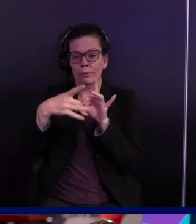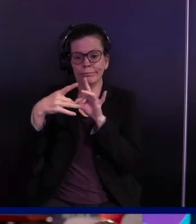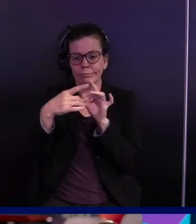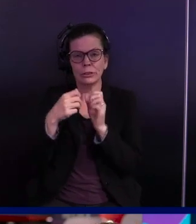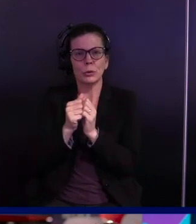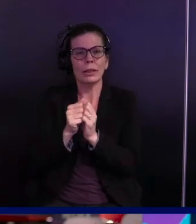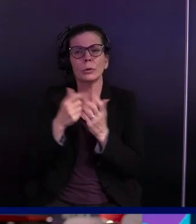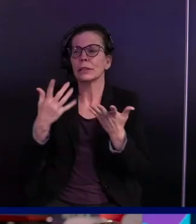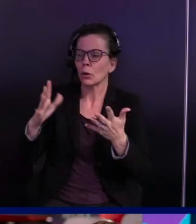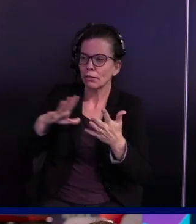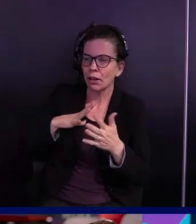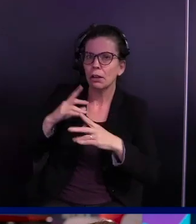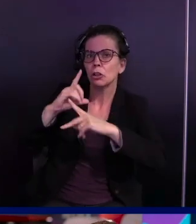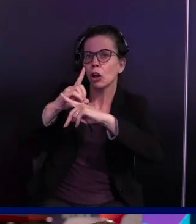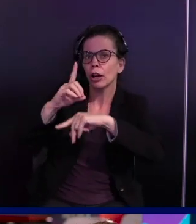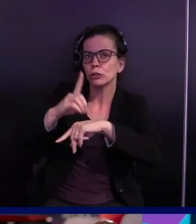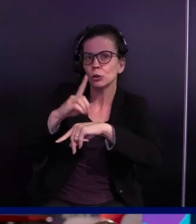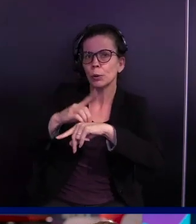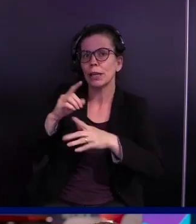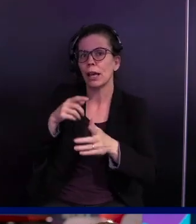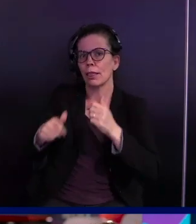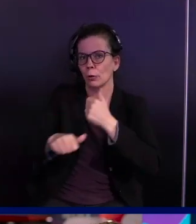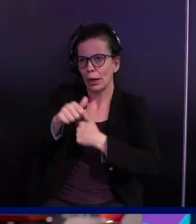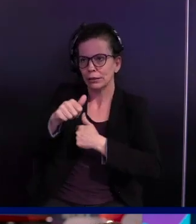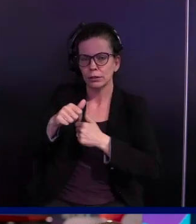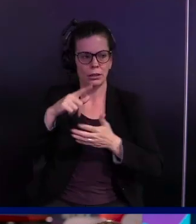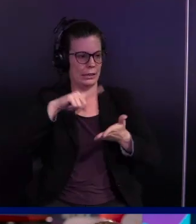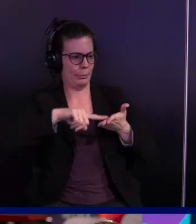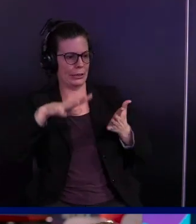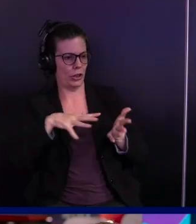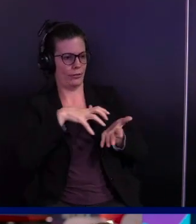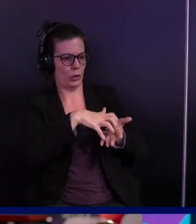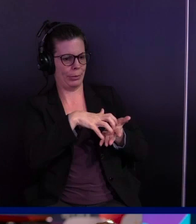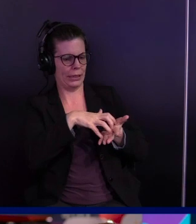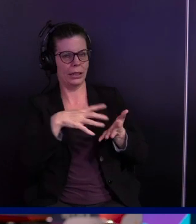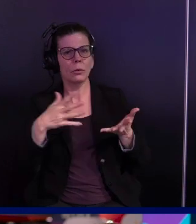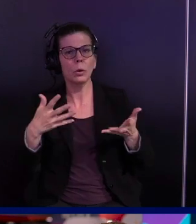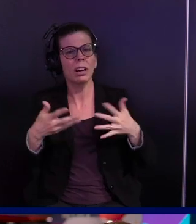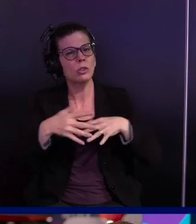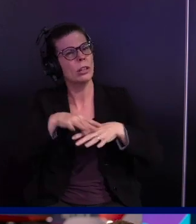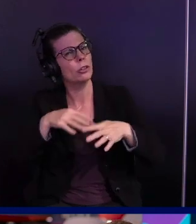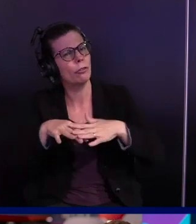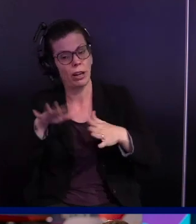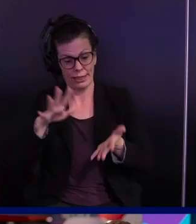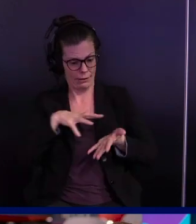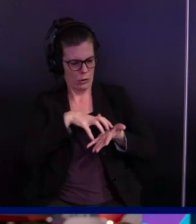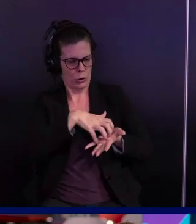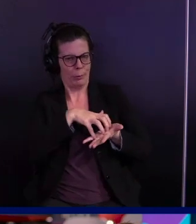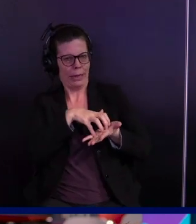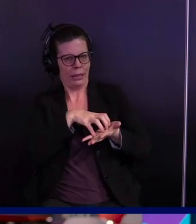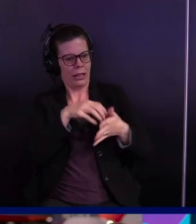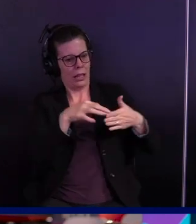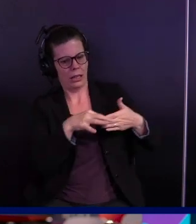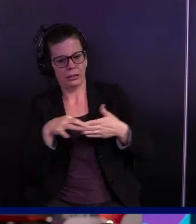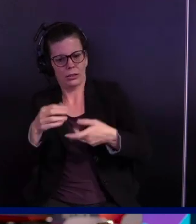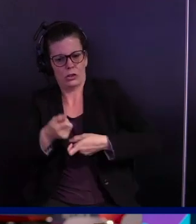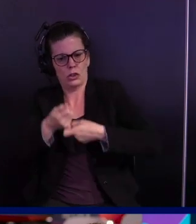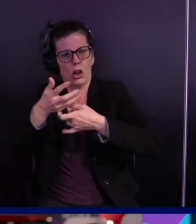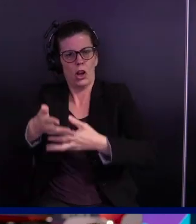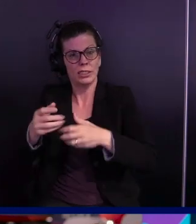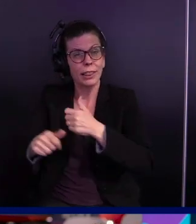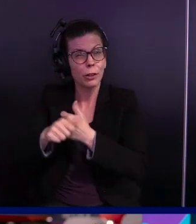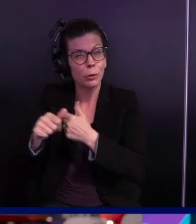we have a guard duty threat and we have an inspector vulnerability, what's the likelihood of that crossover? And did that vulnerability likely lead to that threat?